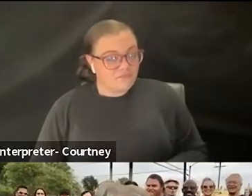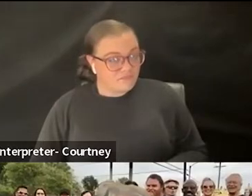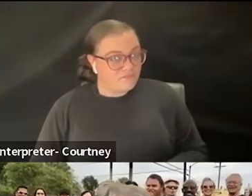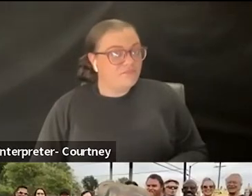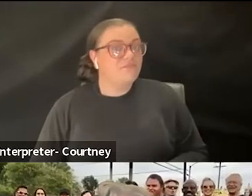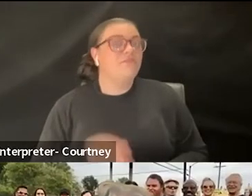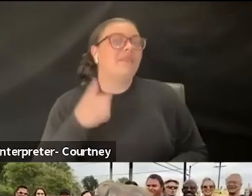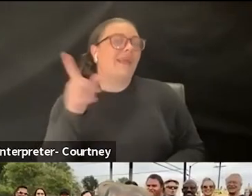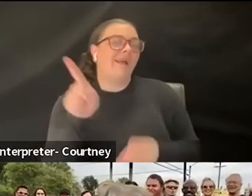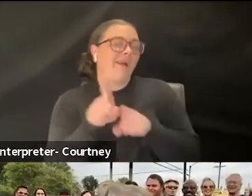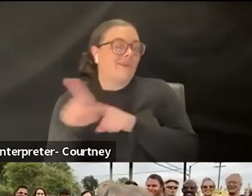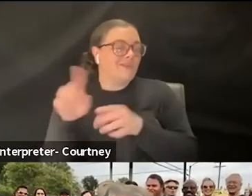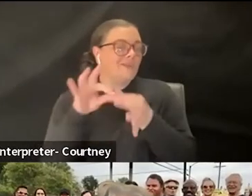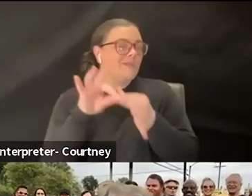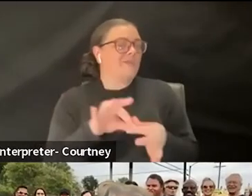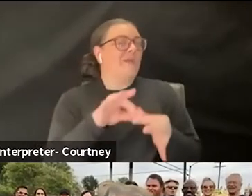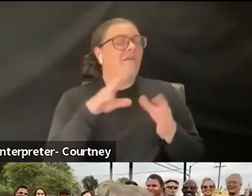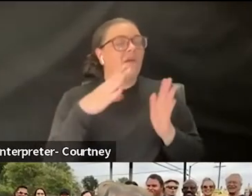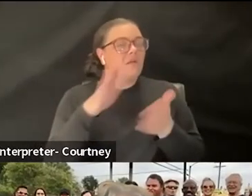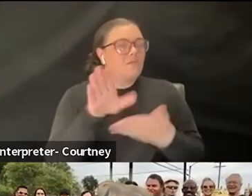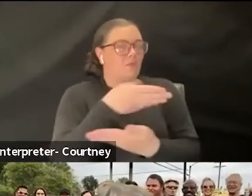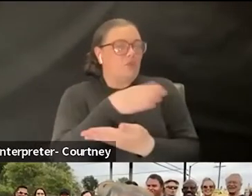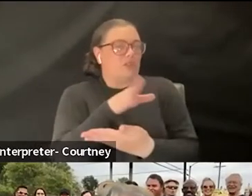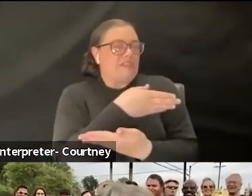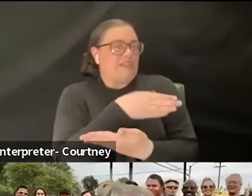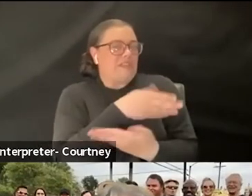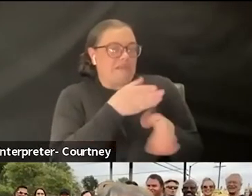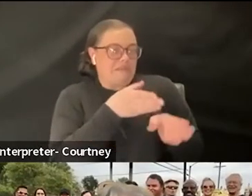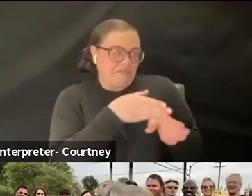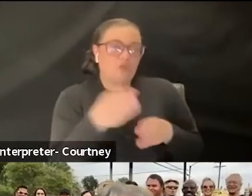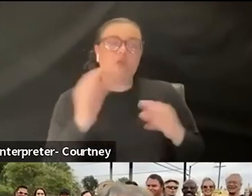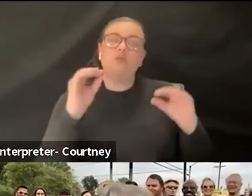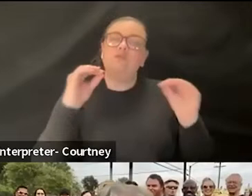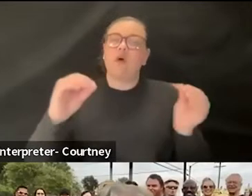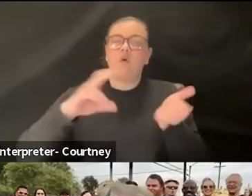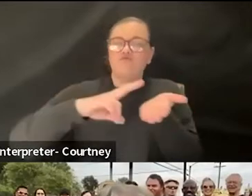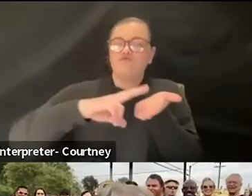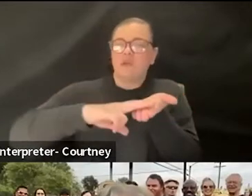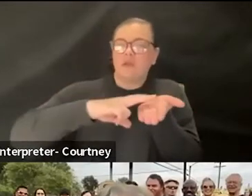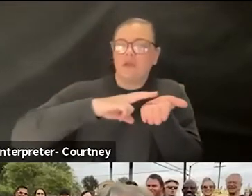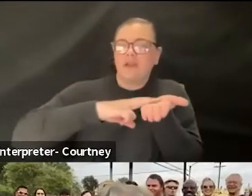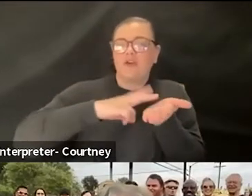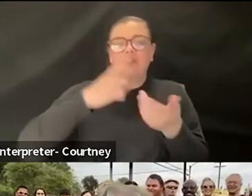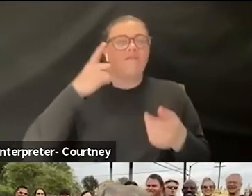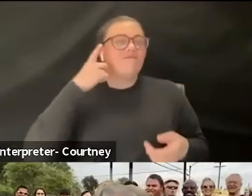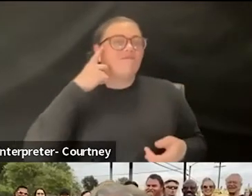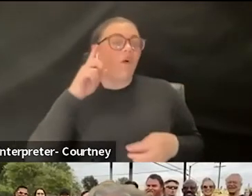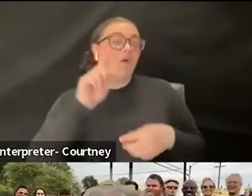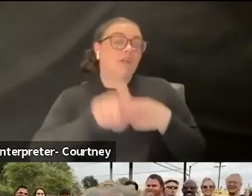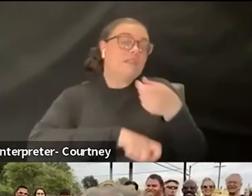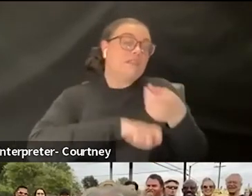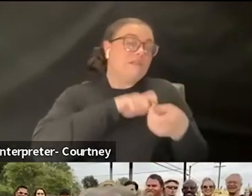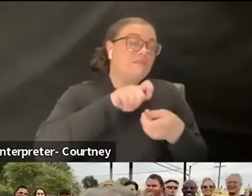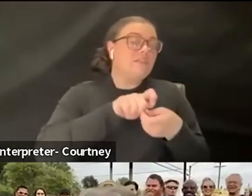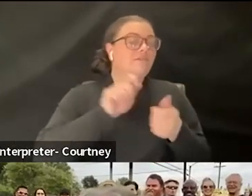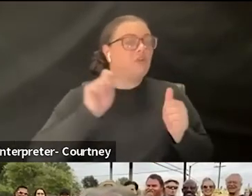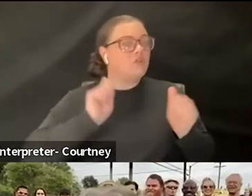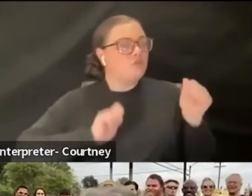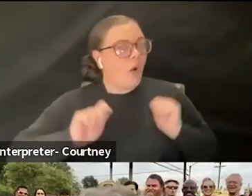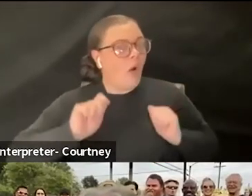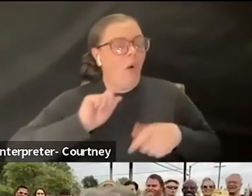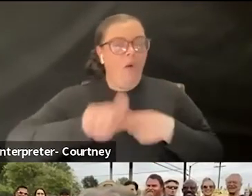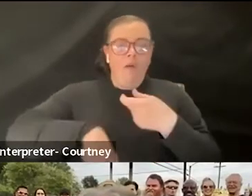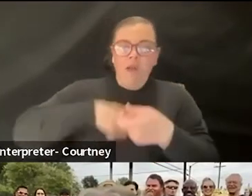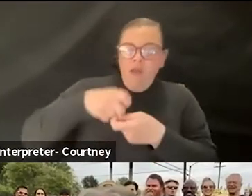real contract for working on a specific item or show. If you, like Amy was saying, you could get